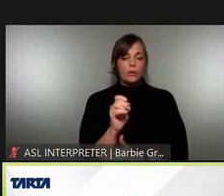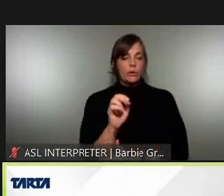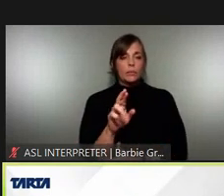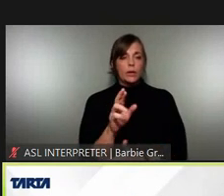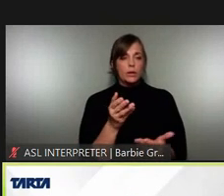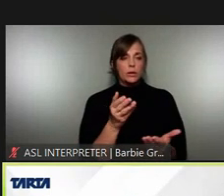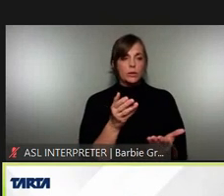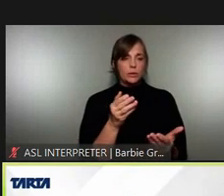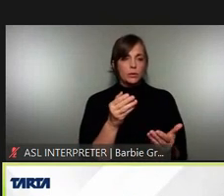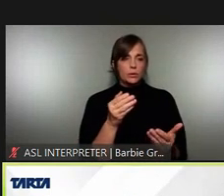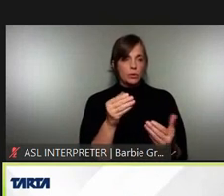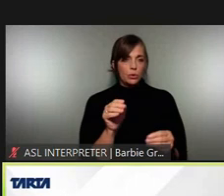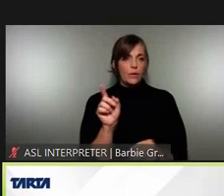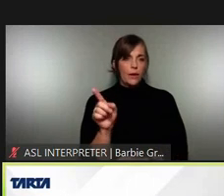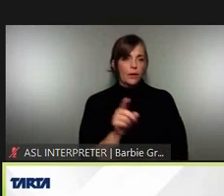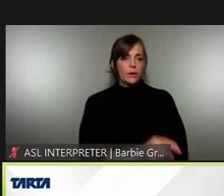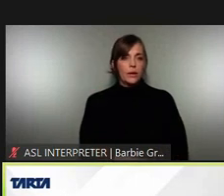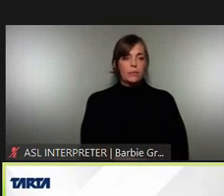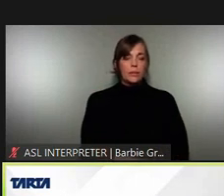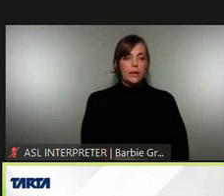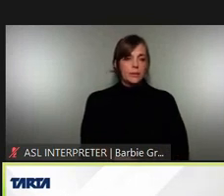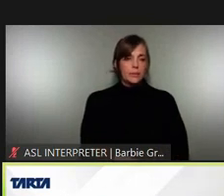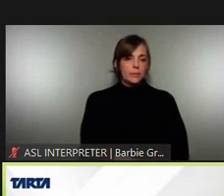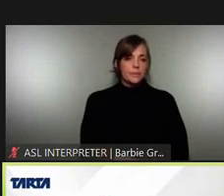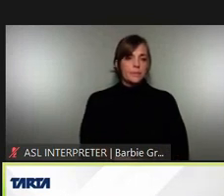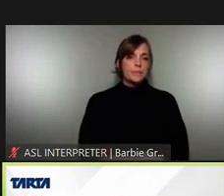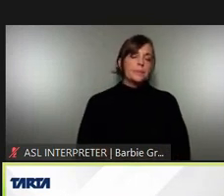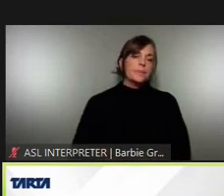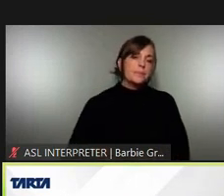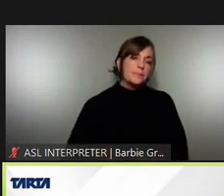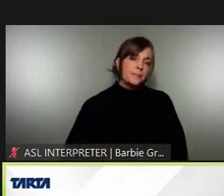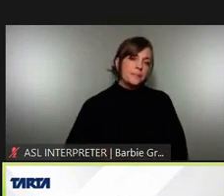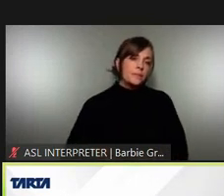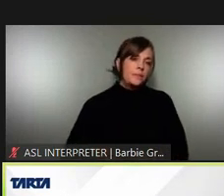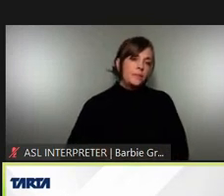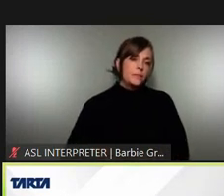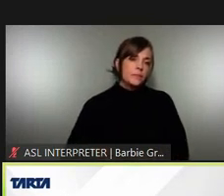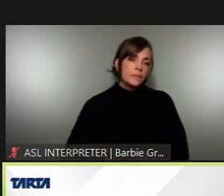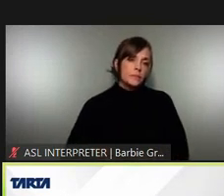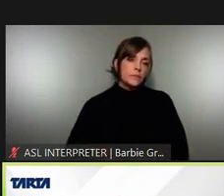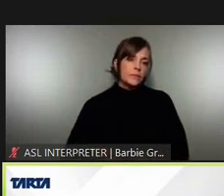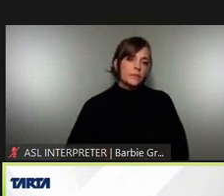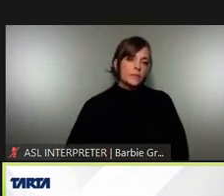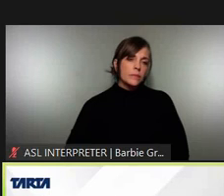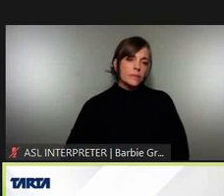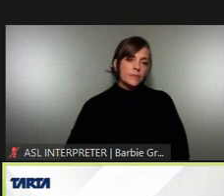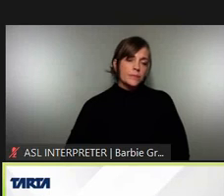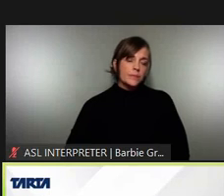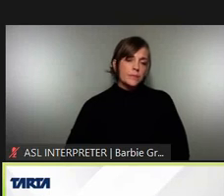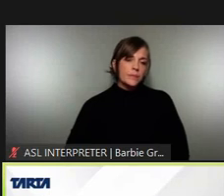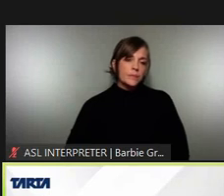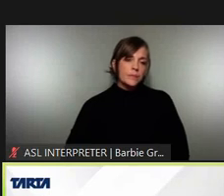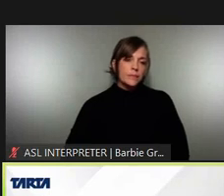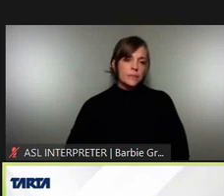Maumee. So let's go to the map. We can see it here. The bold lines are that core service that we've talked